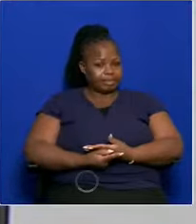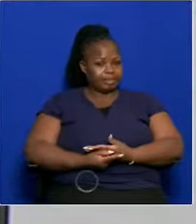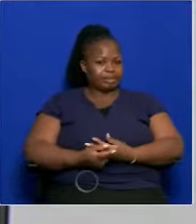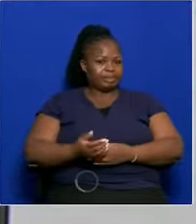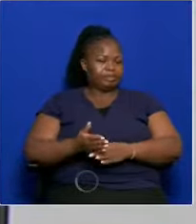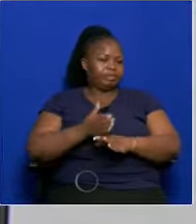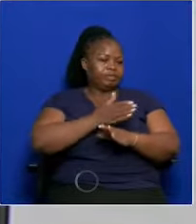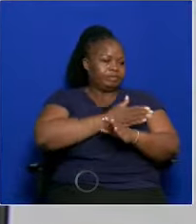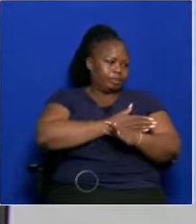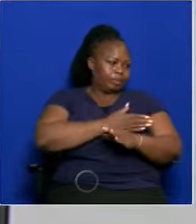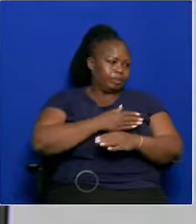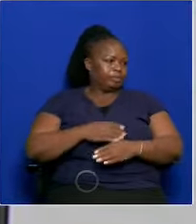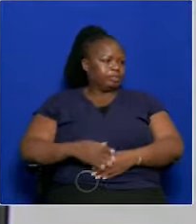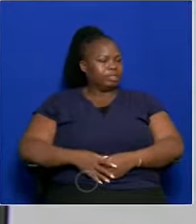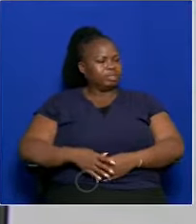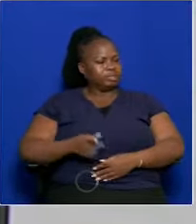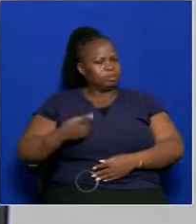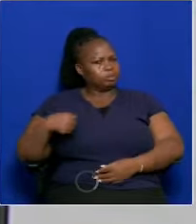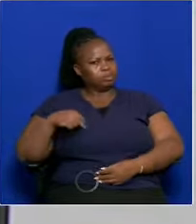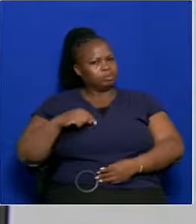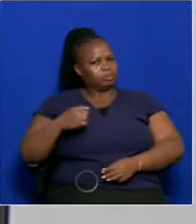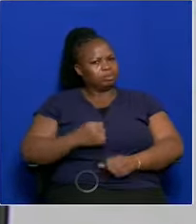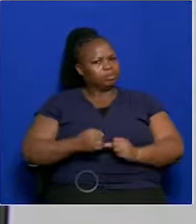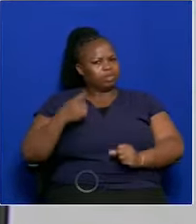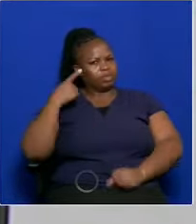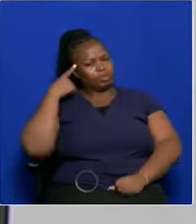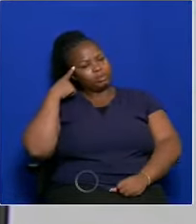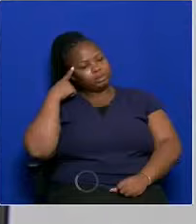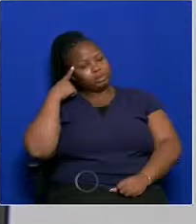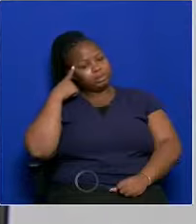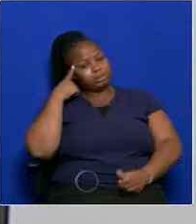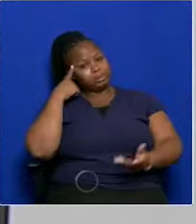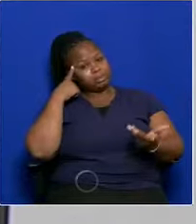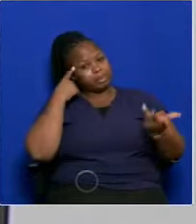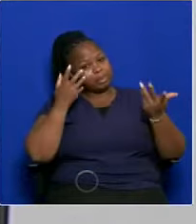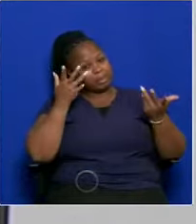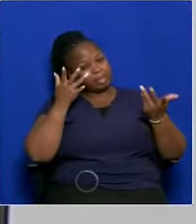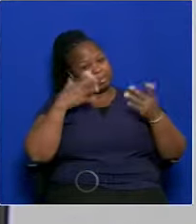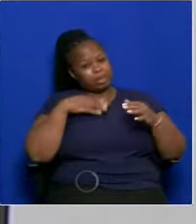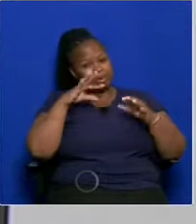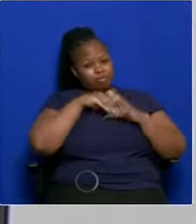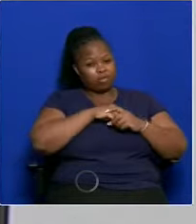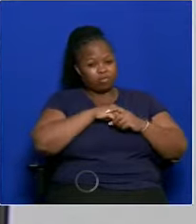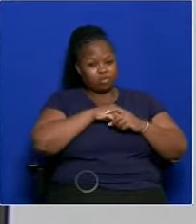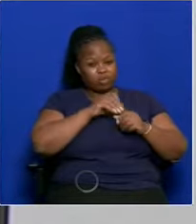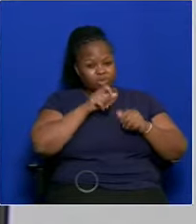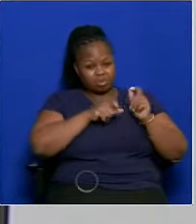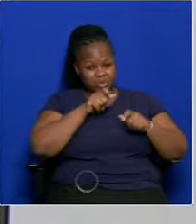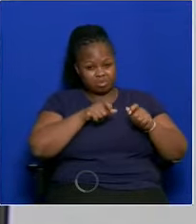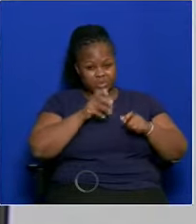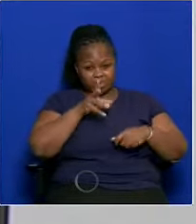we didn't think of maybe he might be involved with those particular persons.